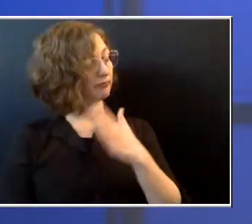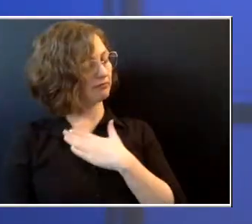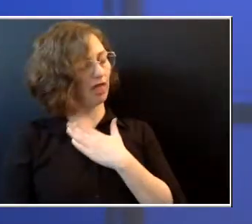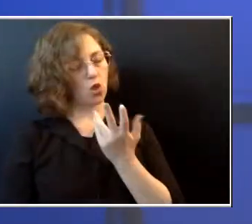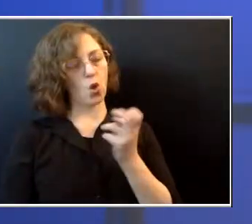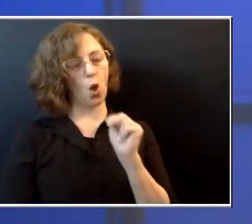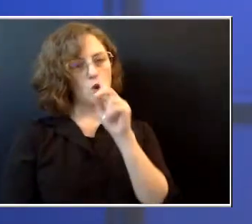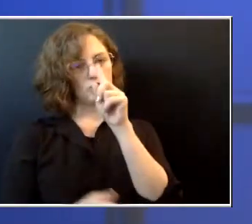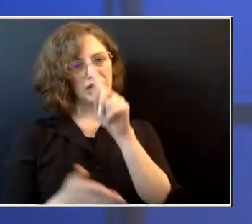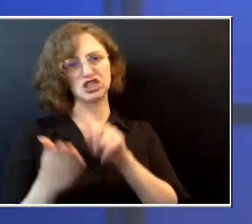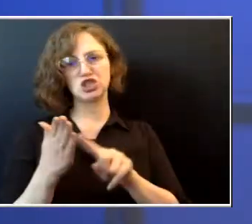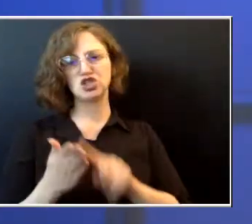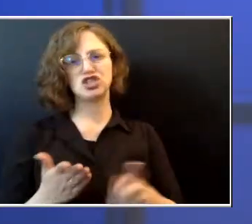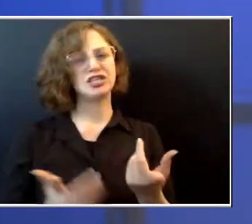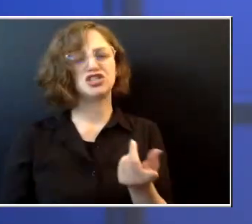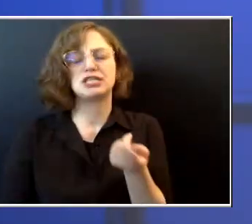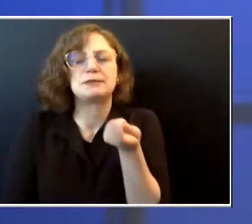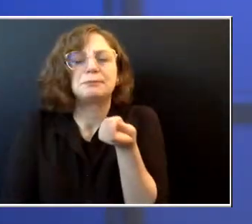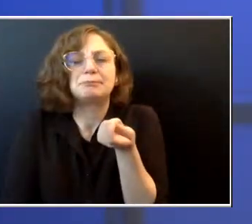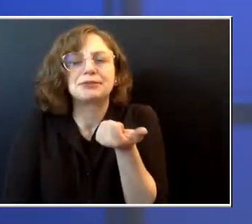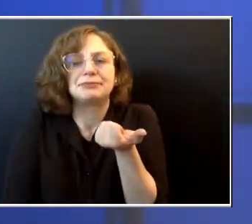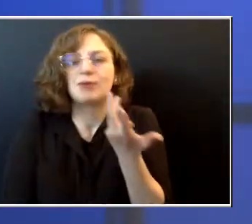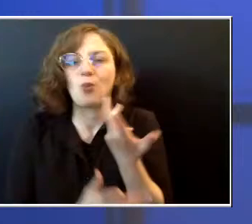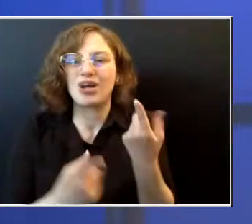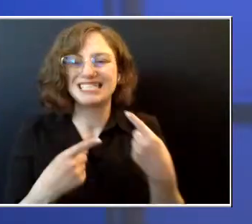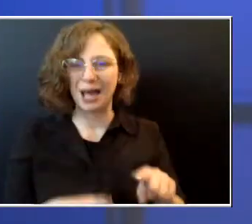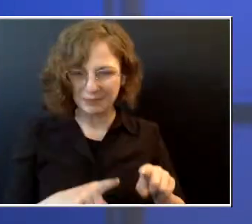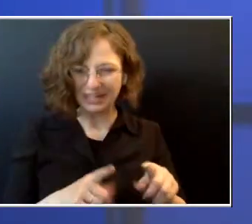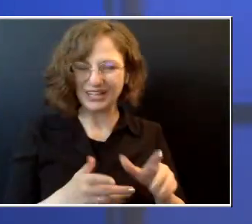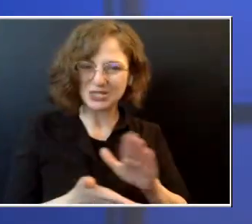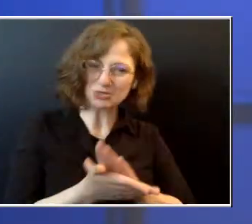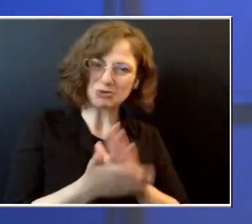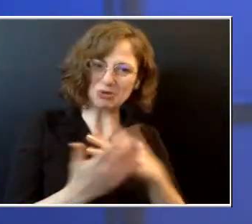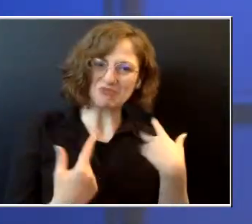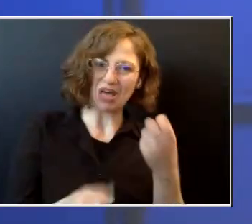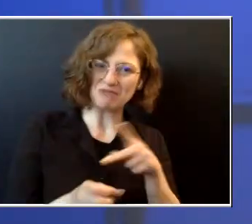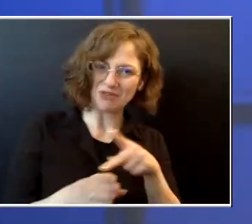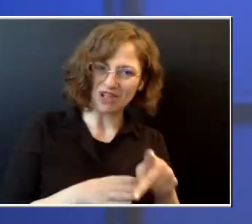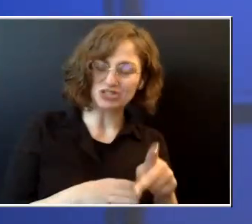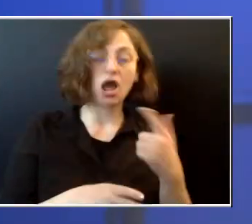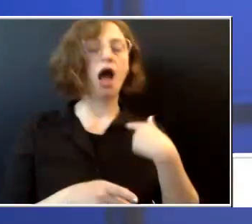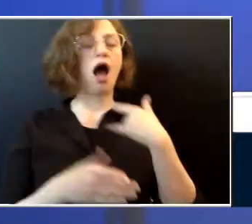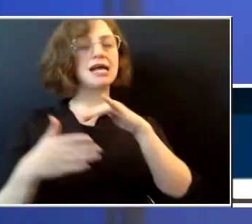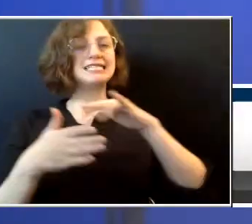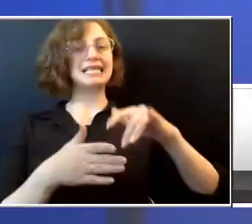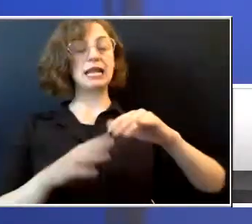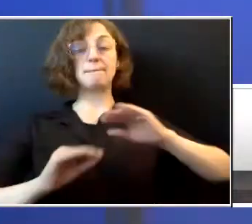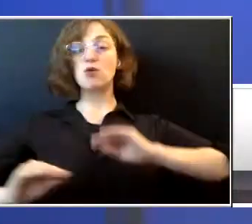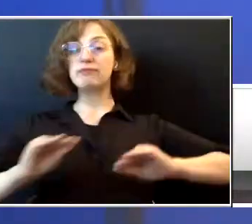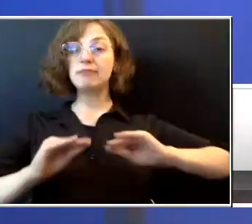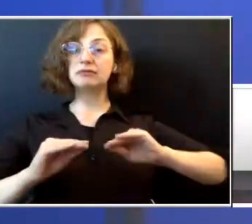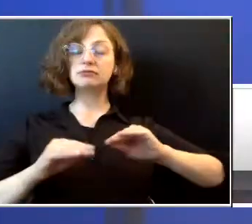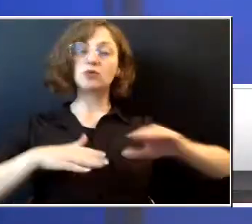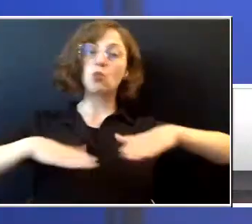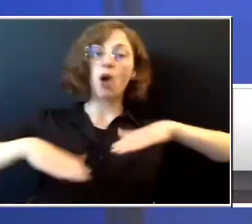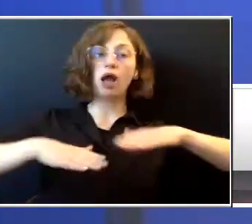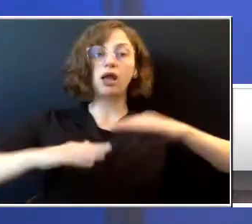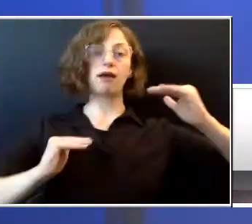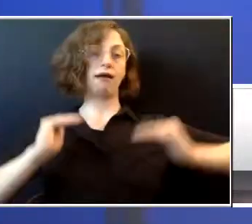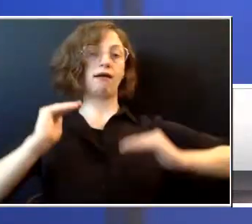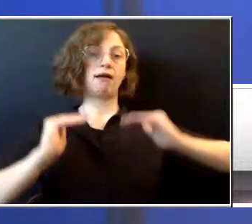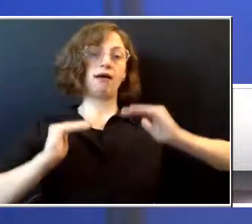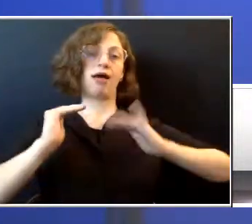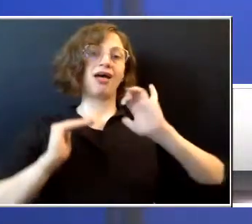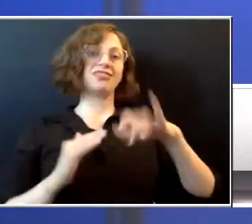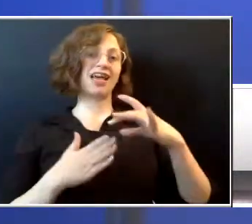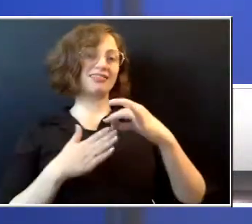the School of Health Professions. I study movement, I study walking and balance, and that led to understanding why people fall. So I